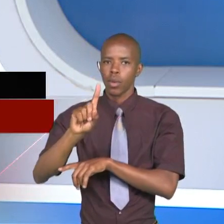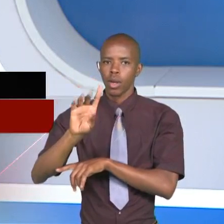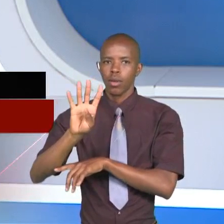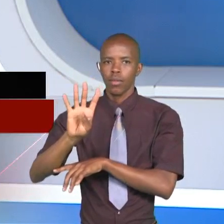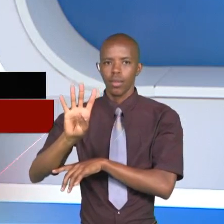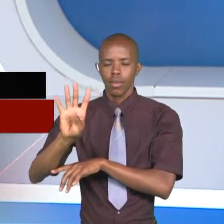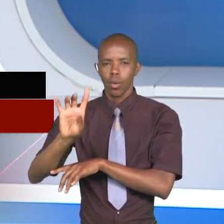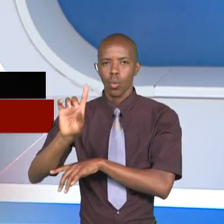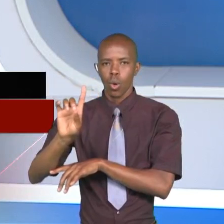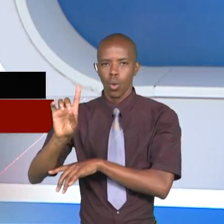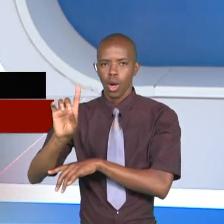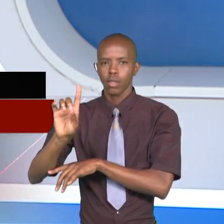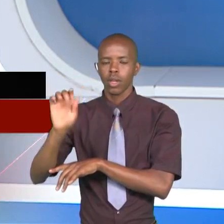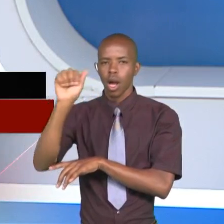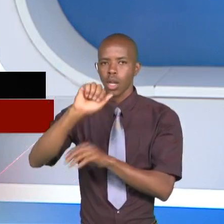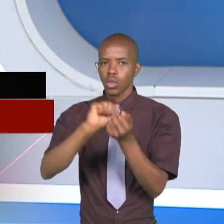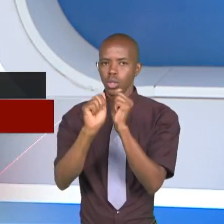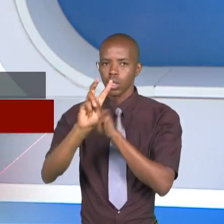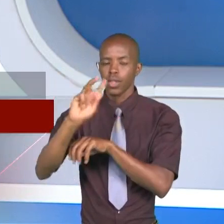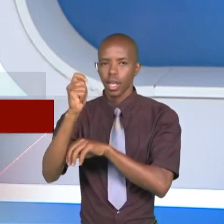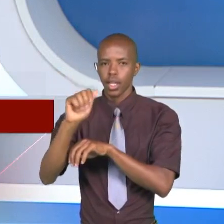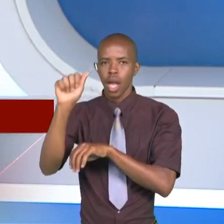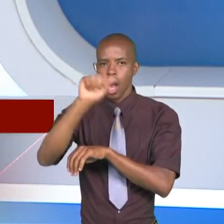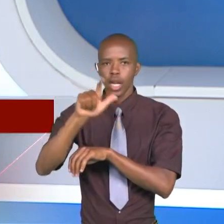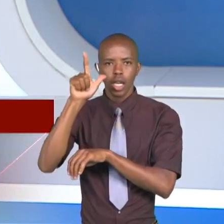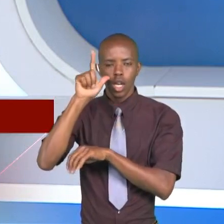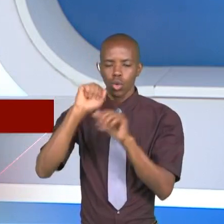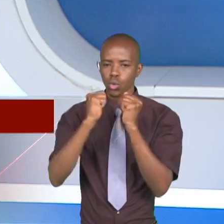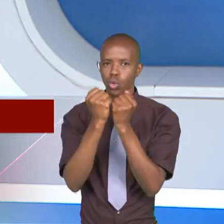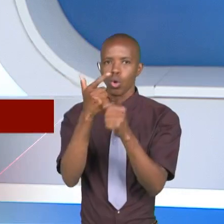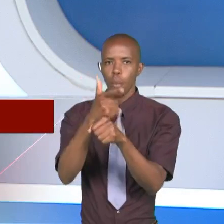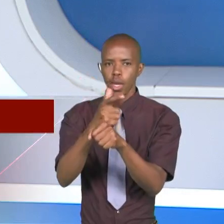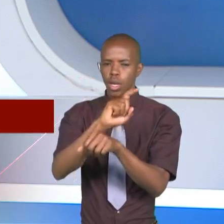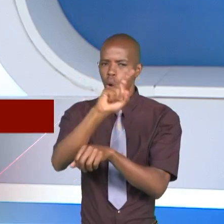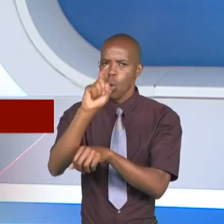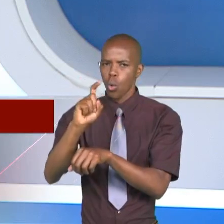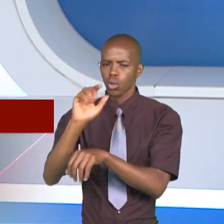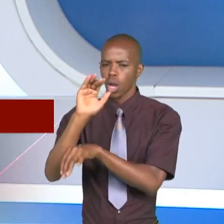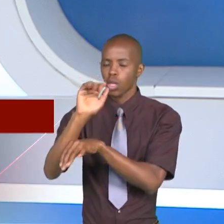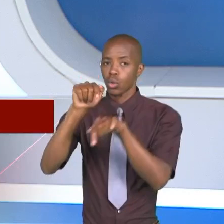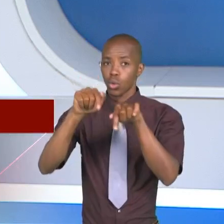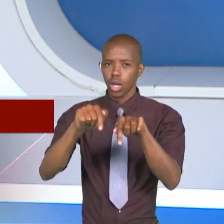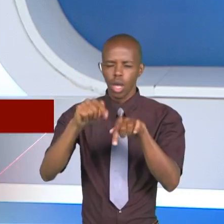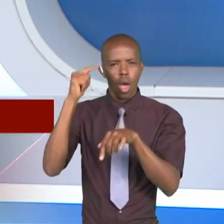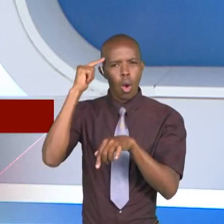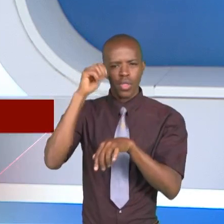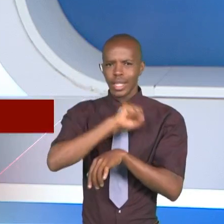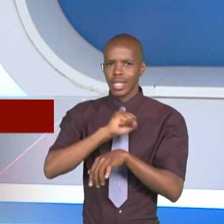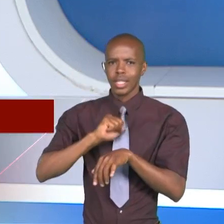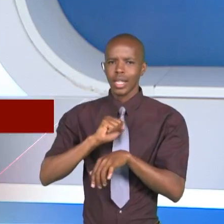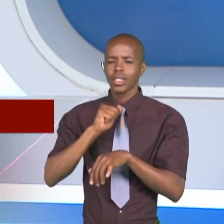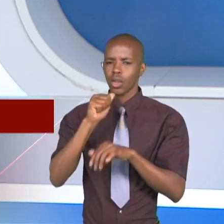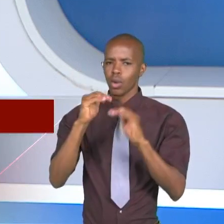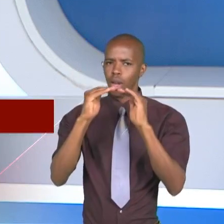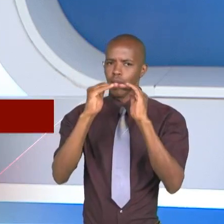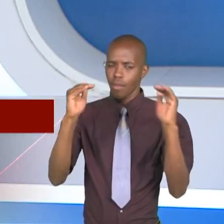444 111 and at Switch TV Kenya and at Lincoln Ombogo on all my social media handles. The question we are asking tonight: do you think the Senate is biased